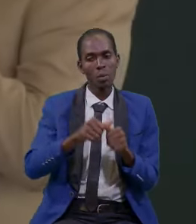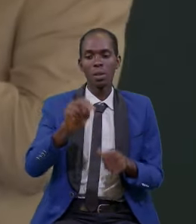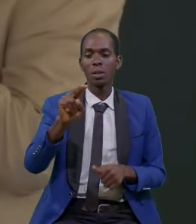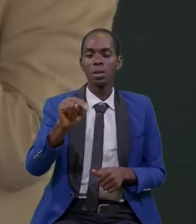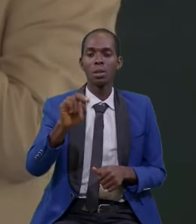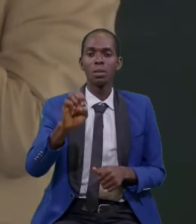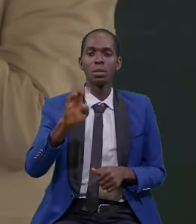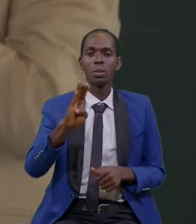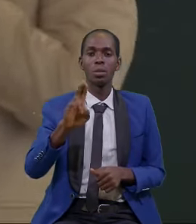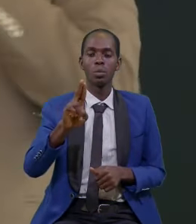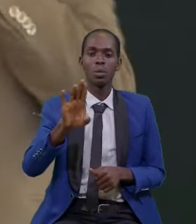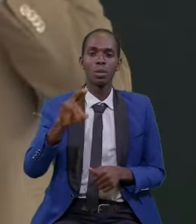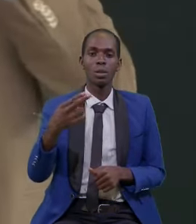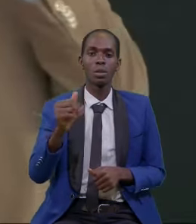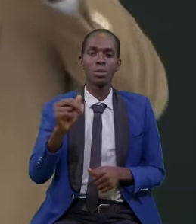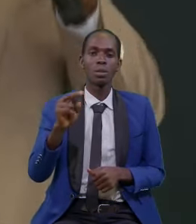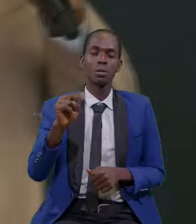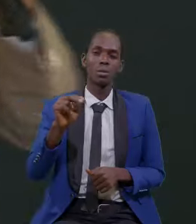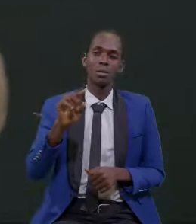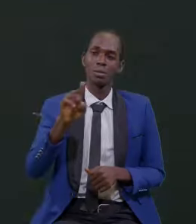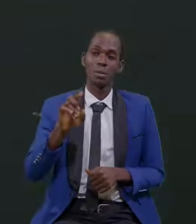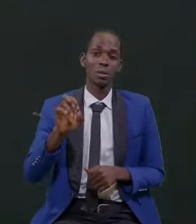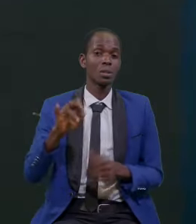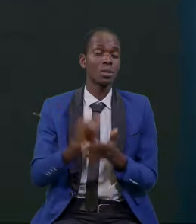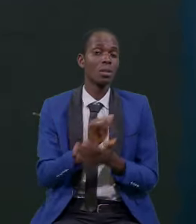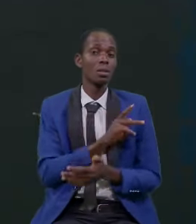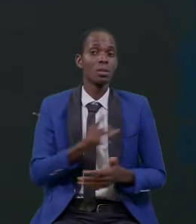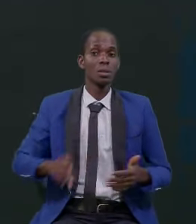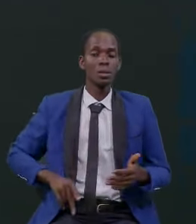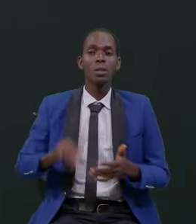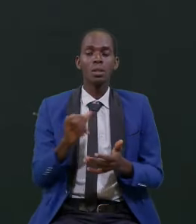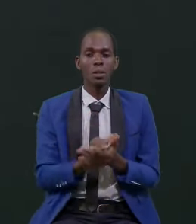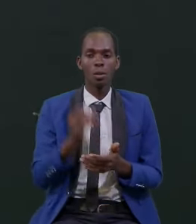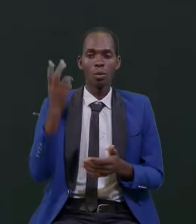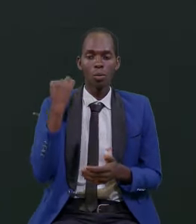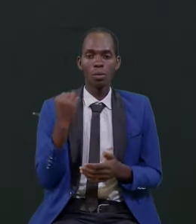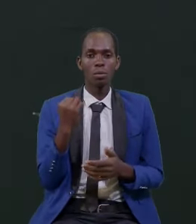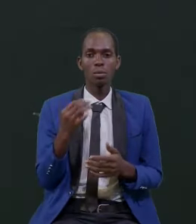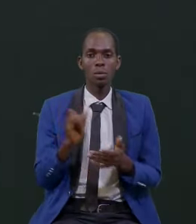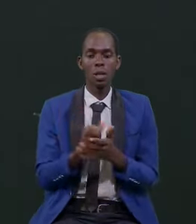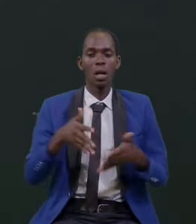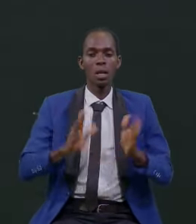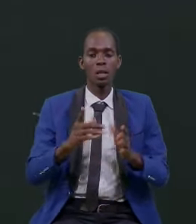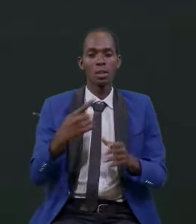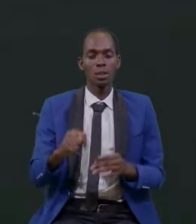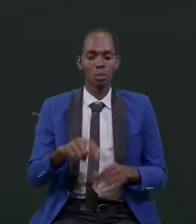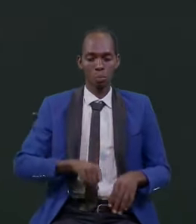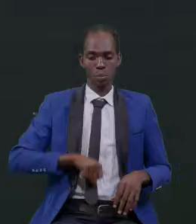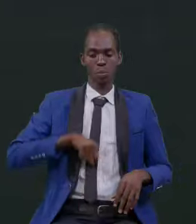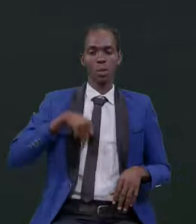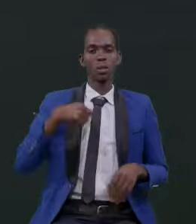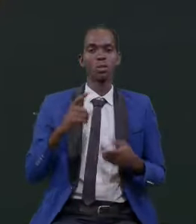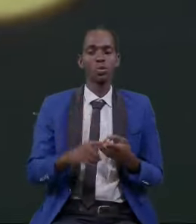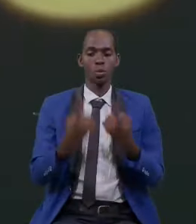walking and looking at the kingdom, and the sin of pride took hold of him. And he said,